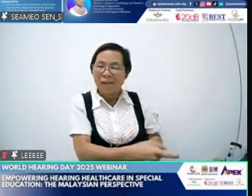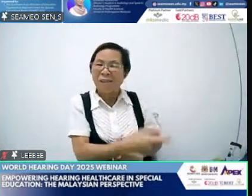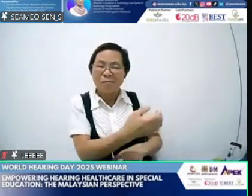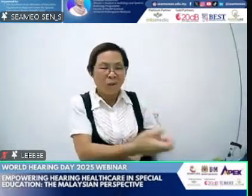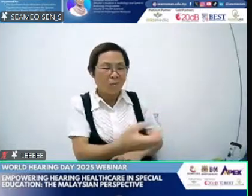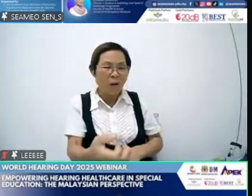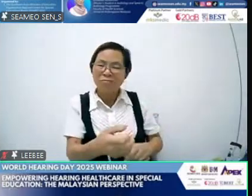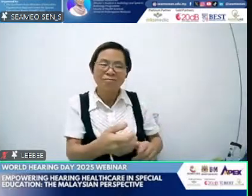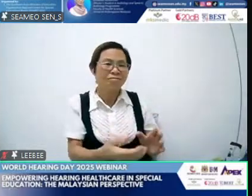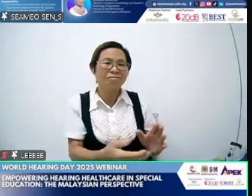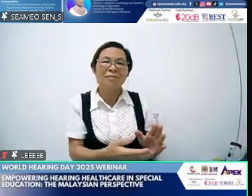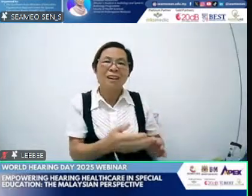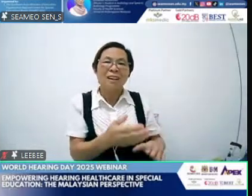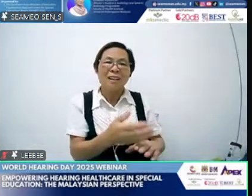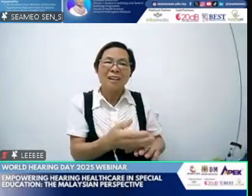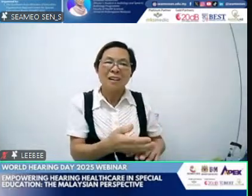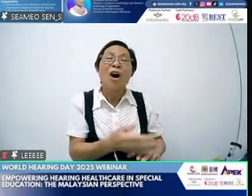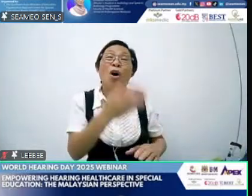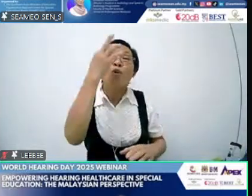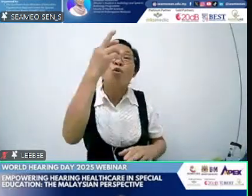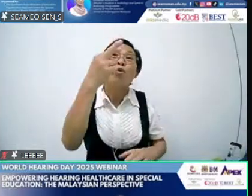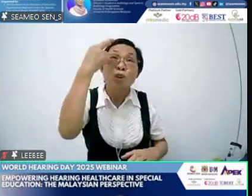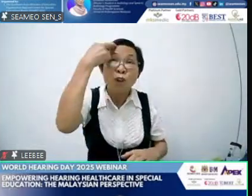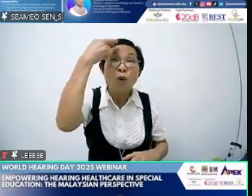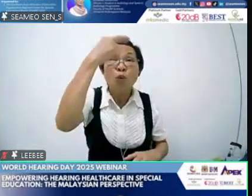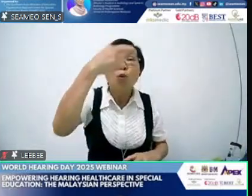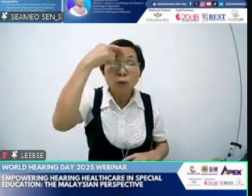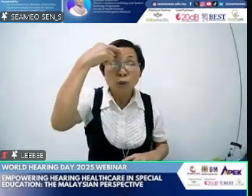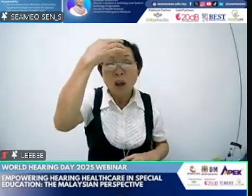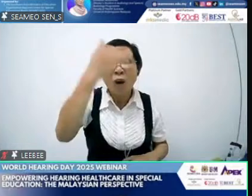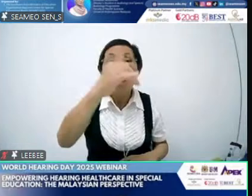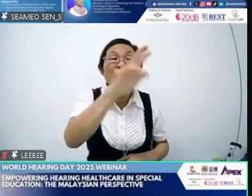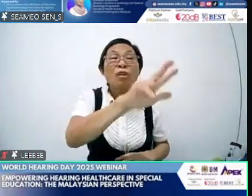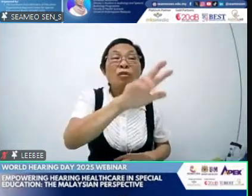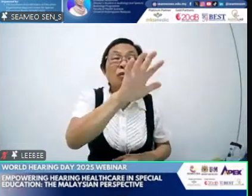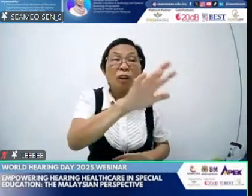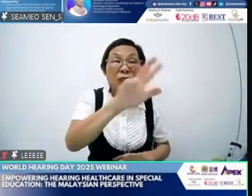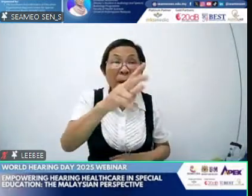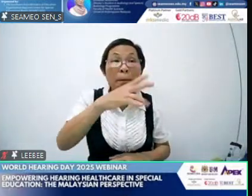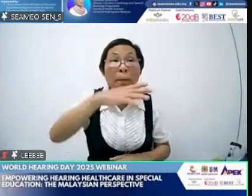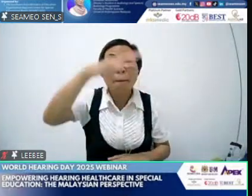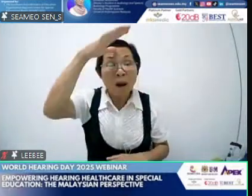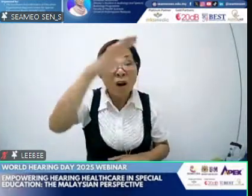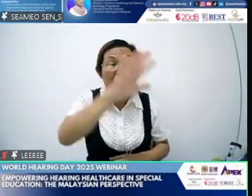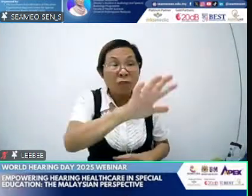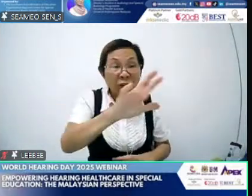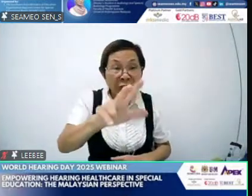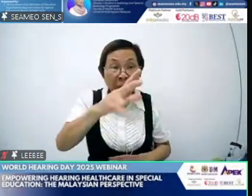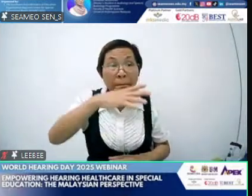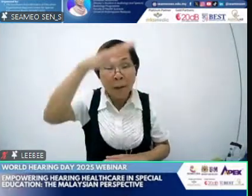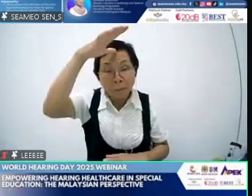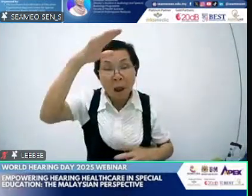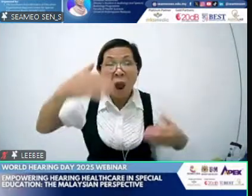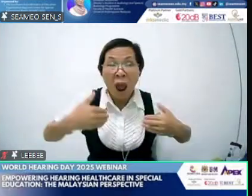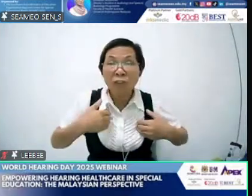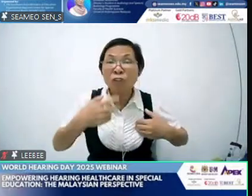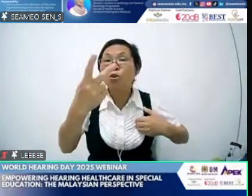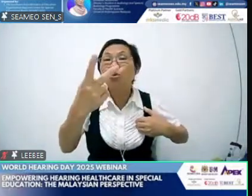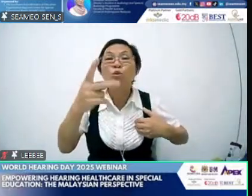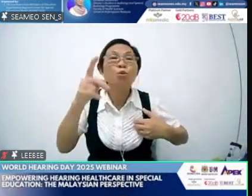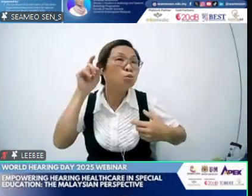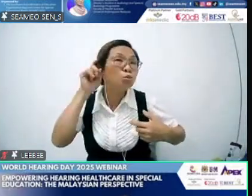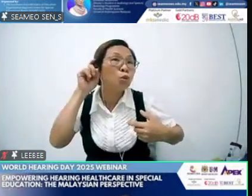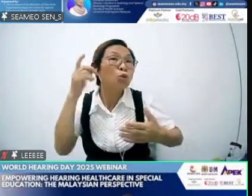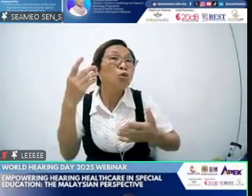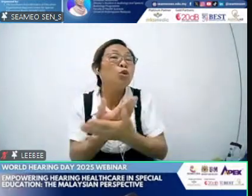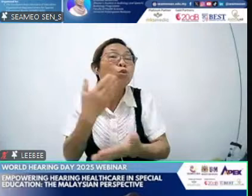the reason being is because among the 53 parents, we only have 2 new hearing aid users, which